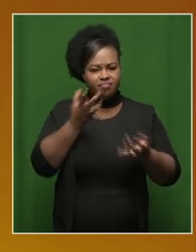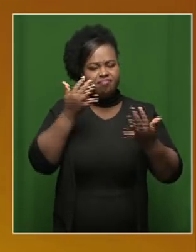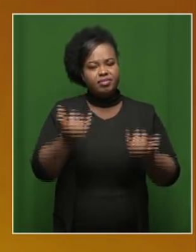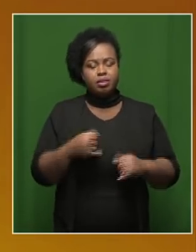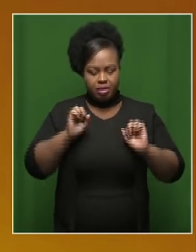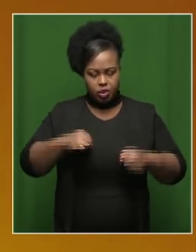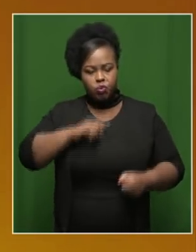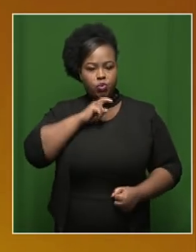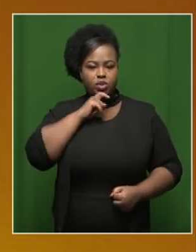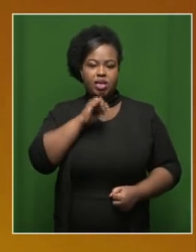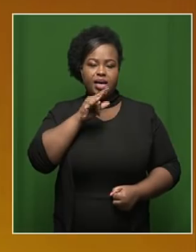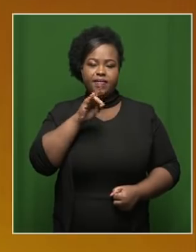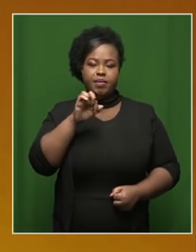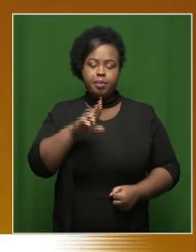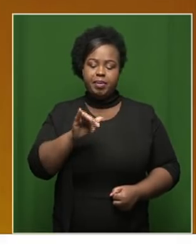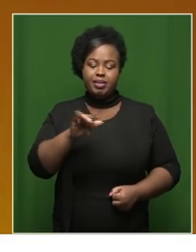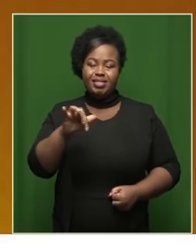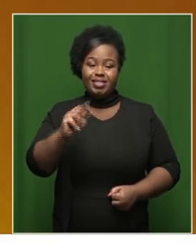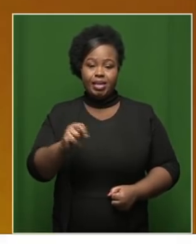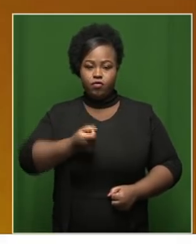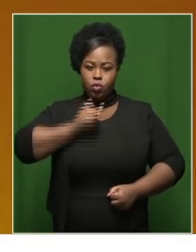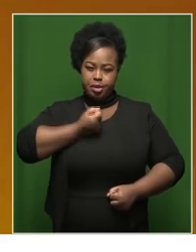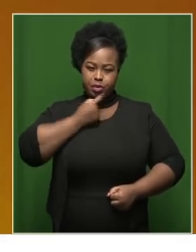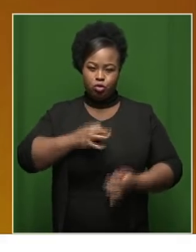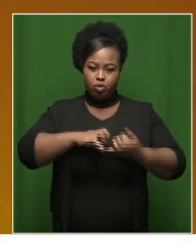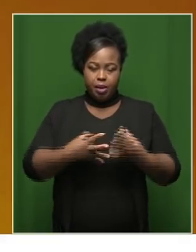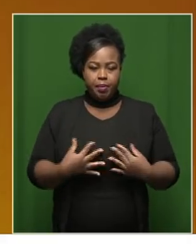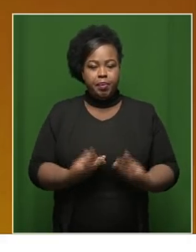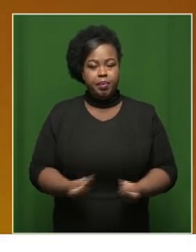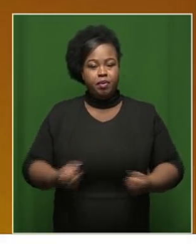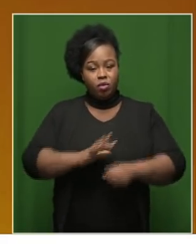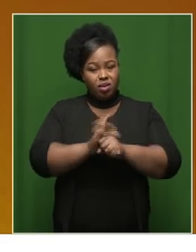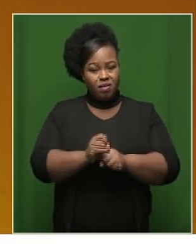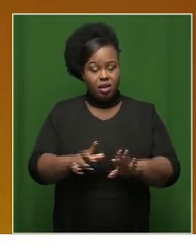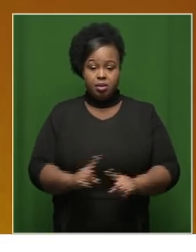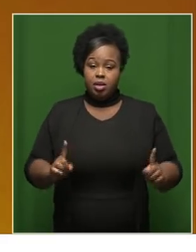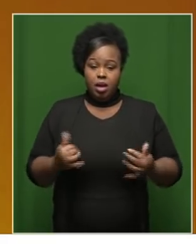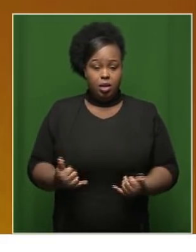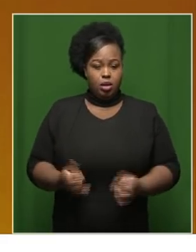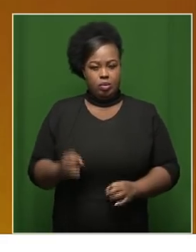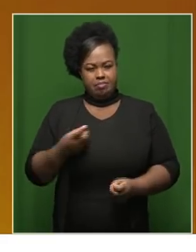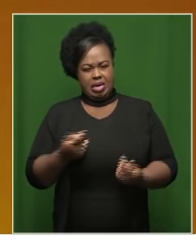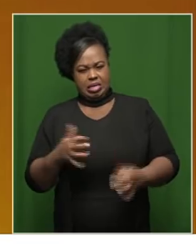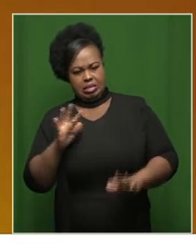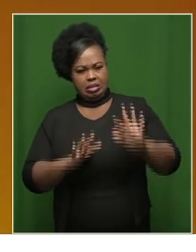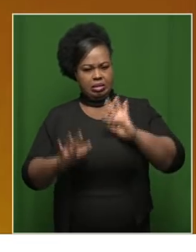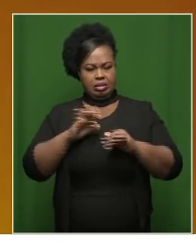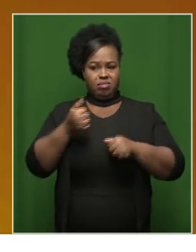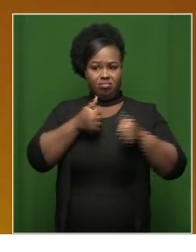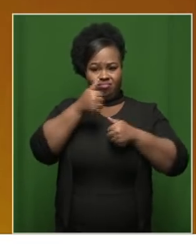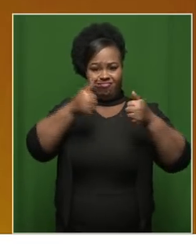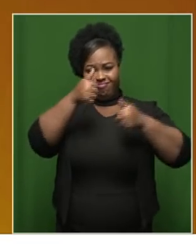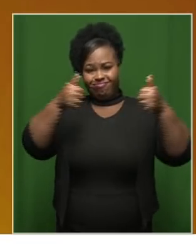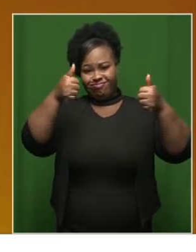drug Ivermectin to be used in the treatment of COVID-19. This has, however, been met with skepticism from various